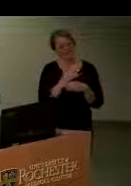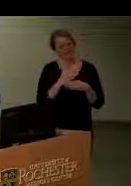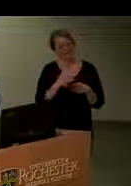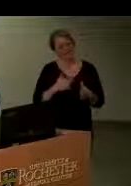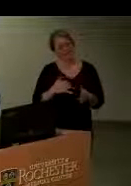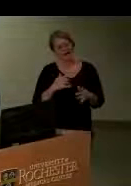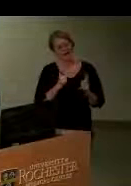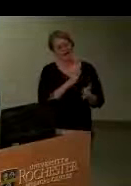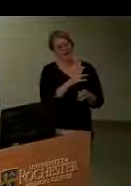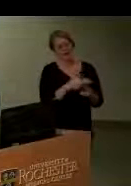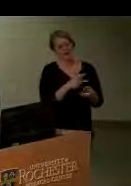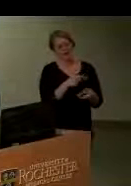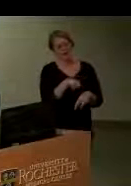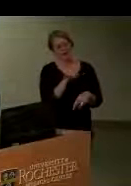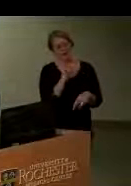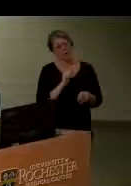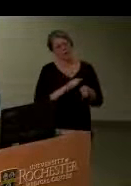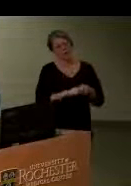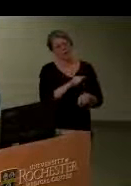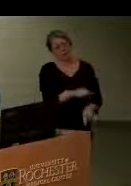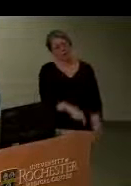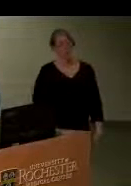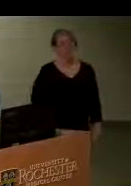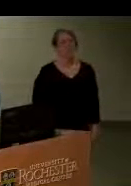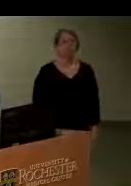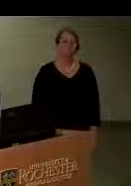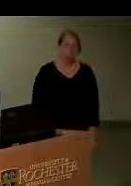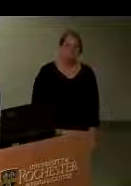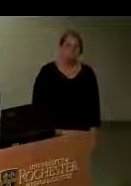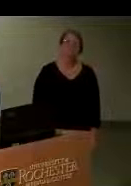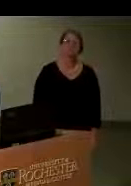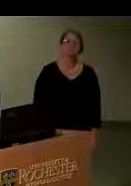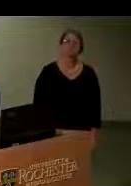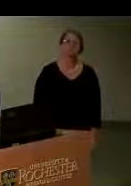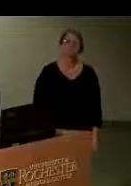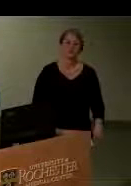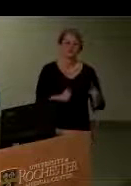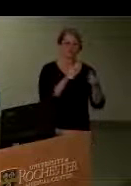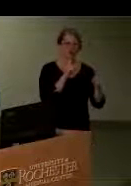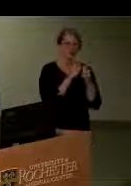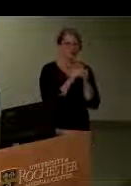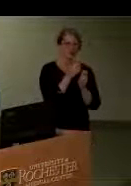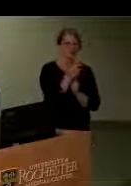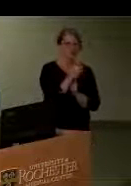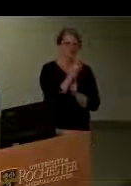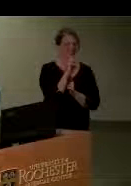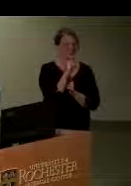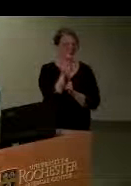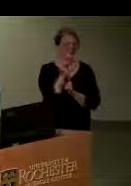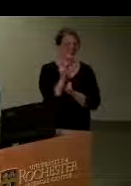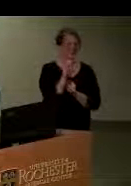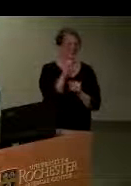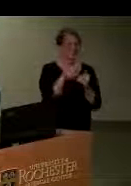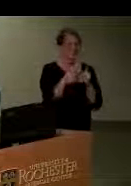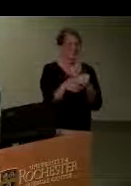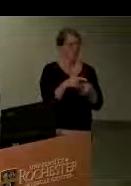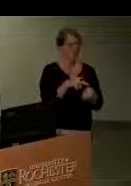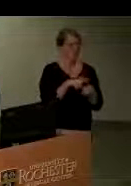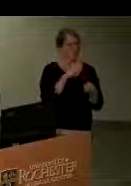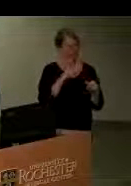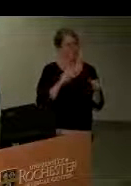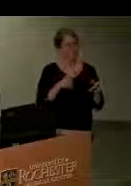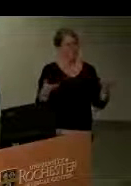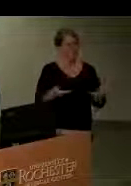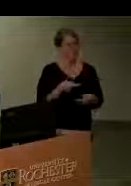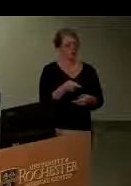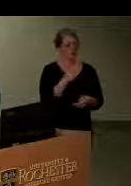gave them your name, they're going to call you. So I talked to this Dr. Eastman for a long time. He says, okay, you're hired. I